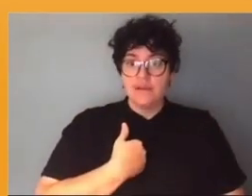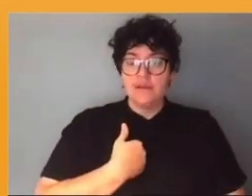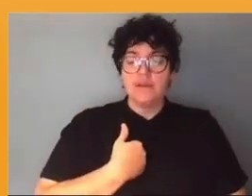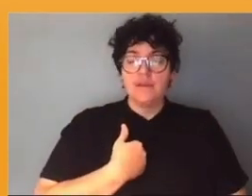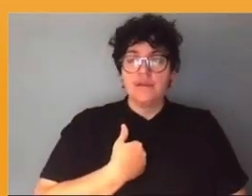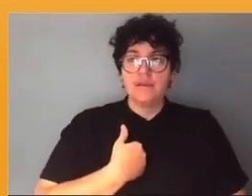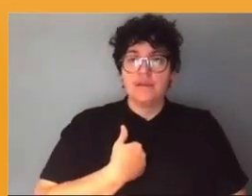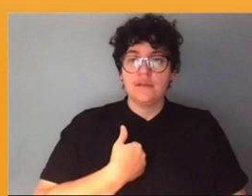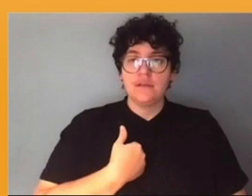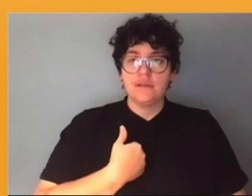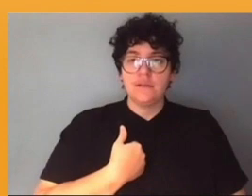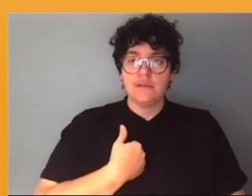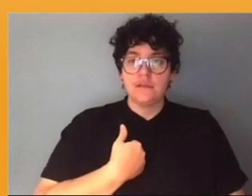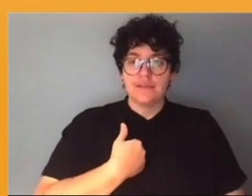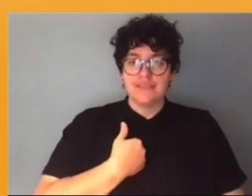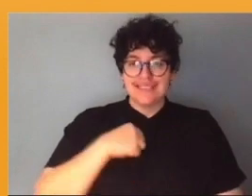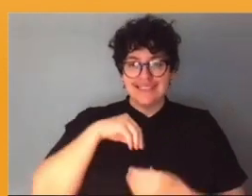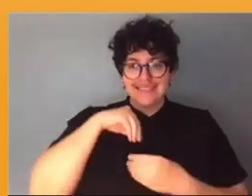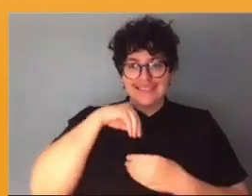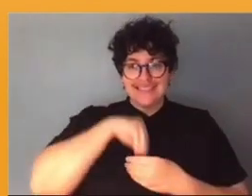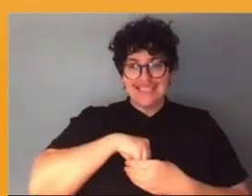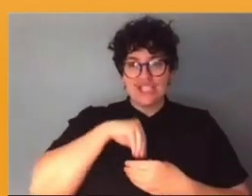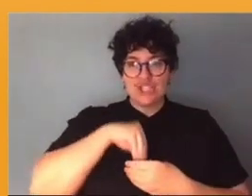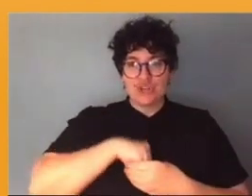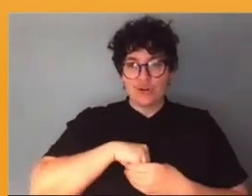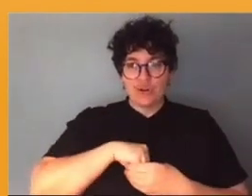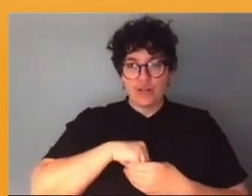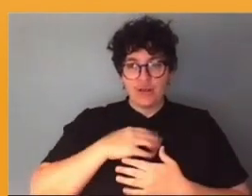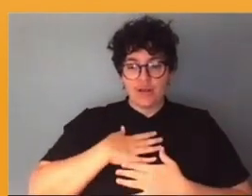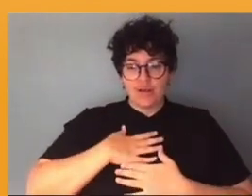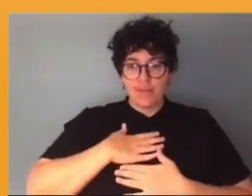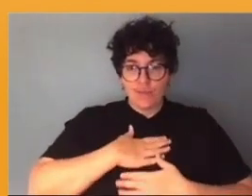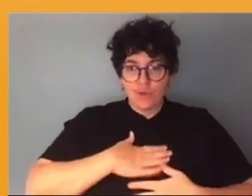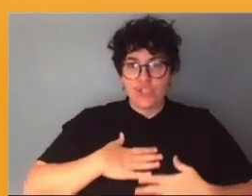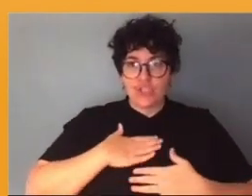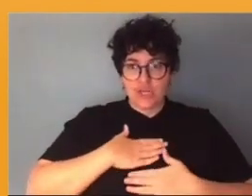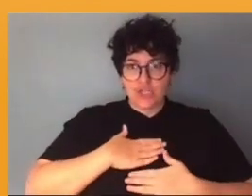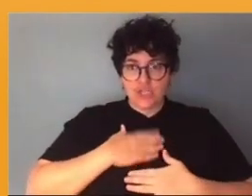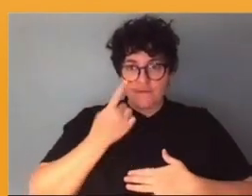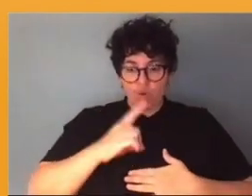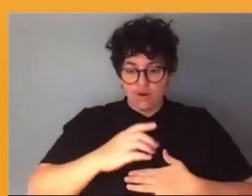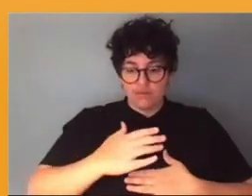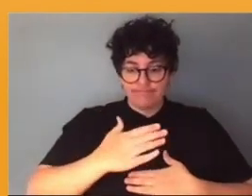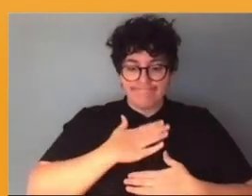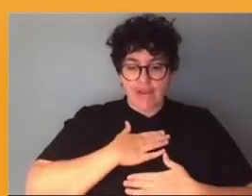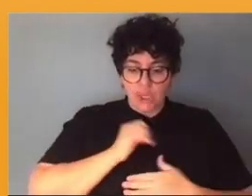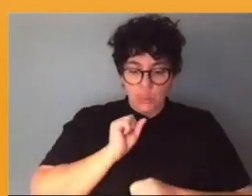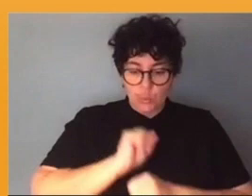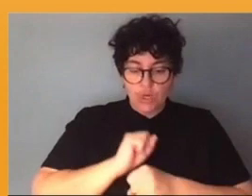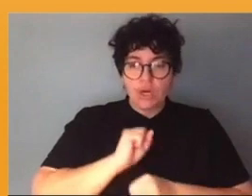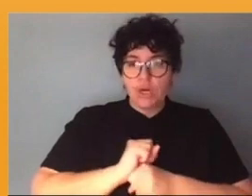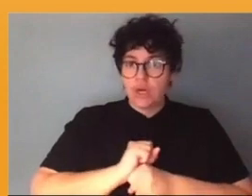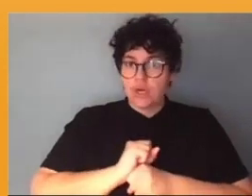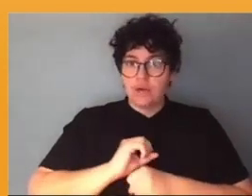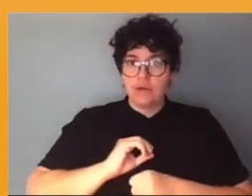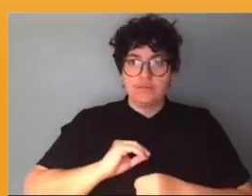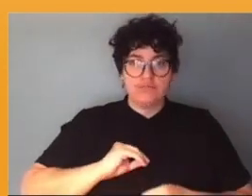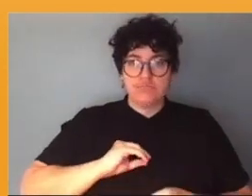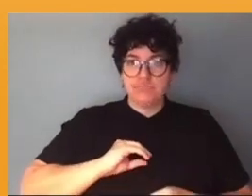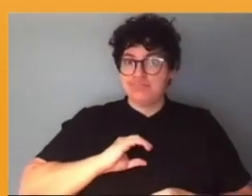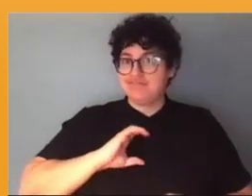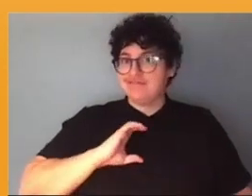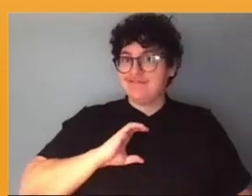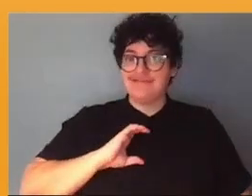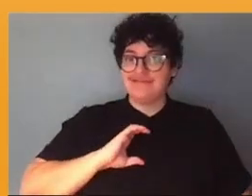cultivating that internal appreciation for the work that I do. And I think, you know, as